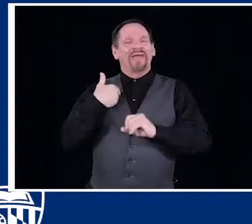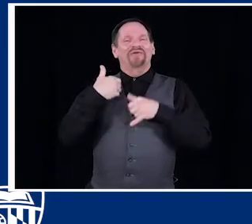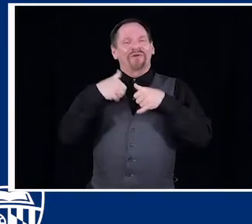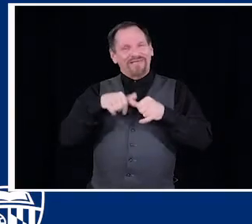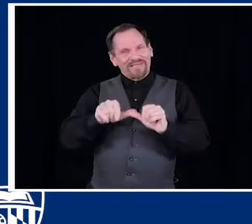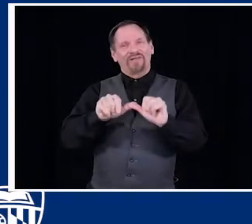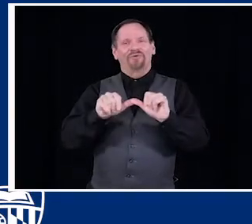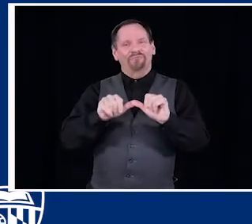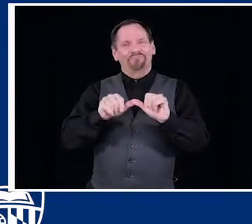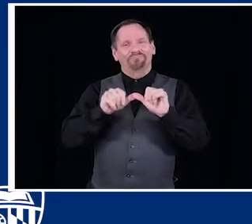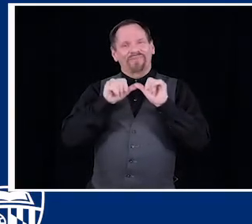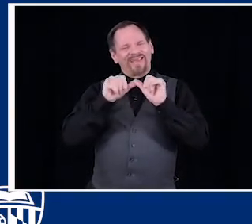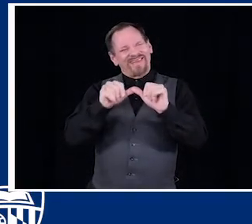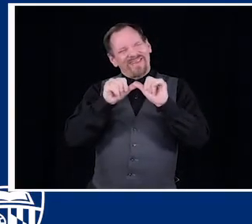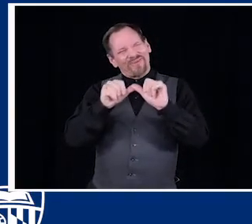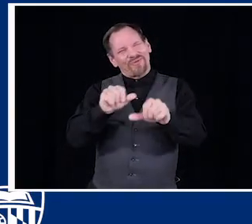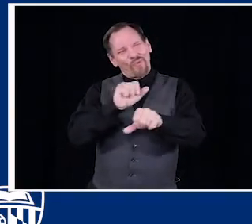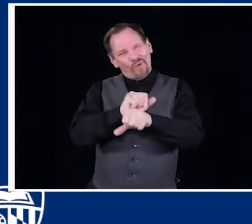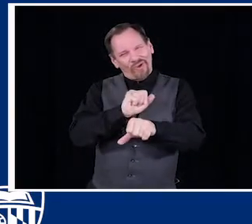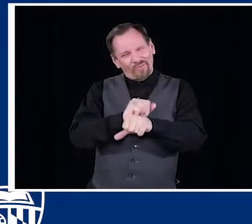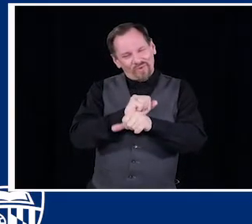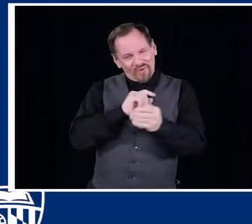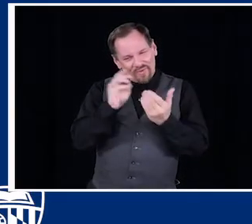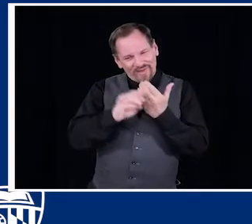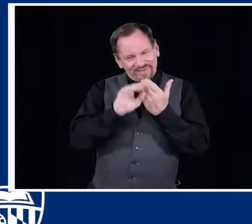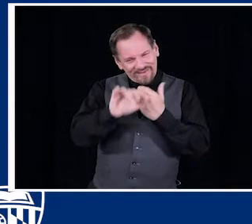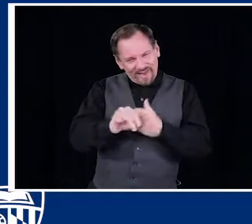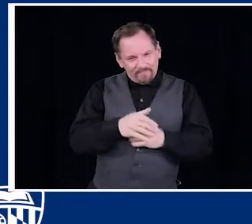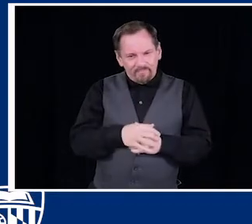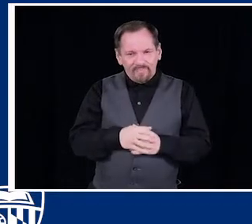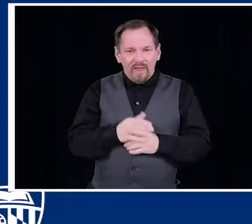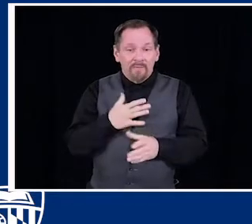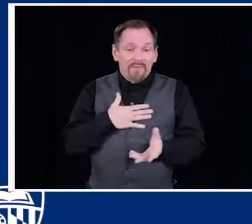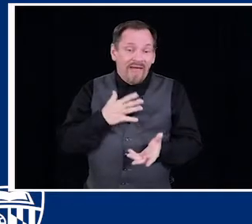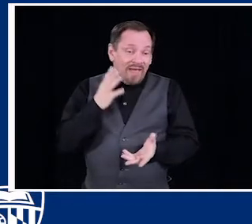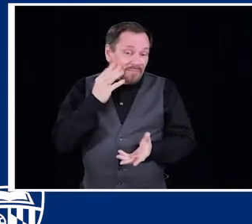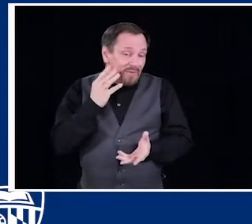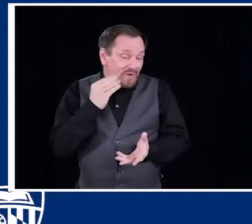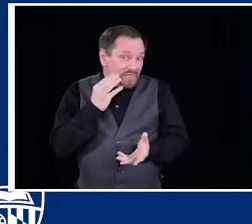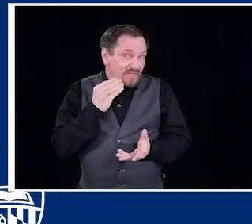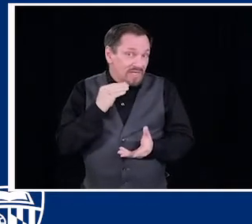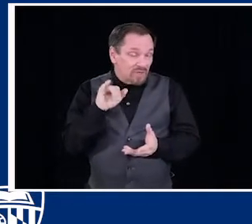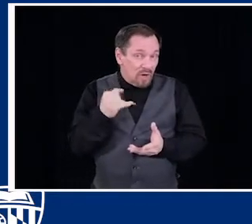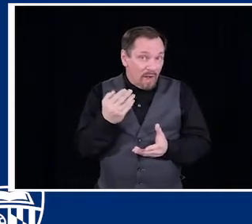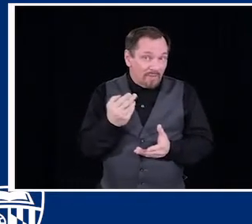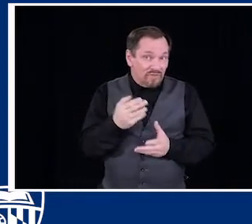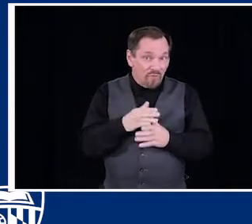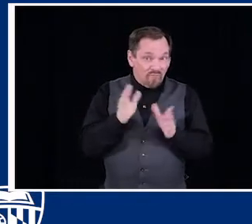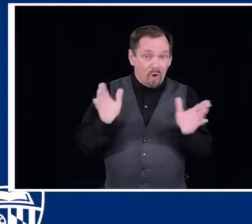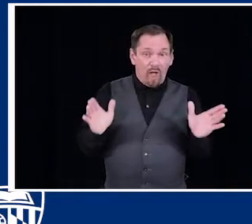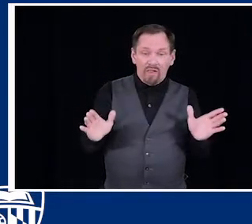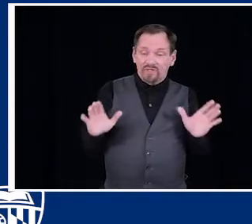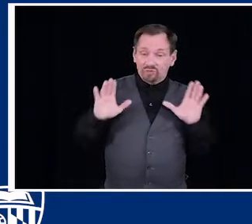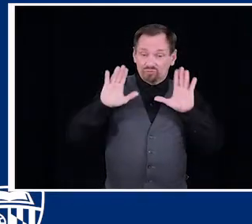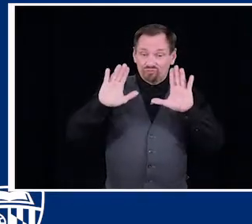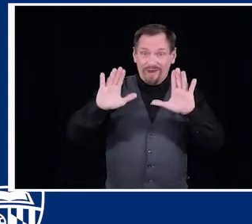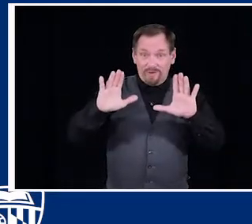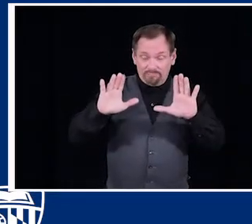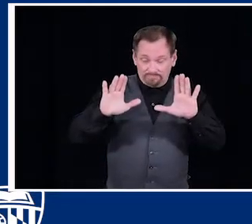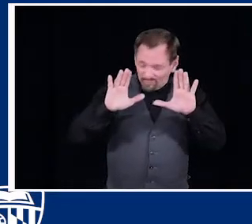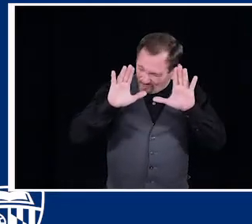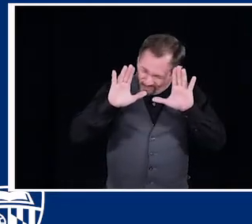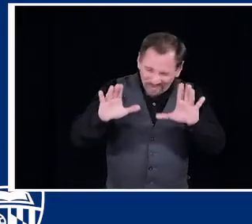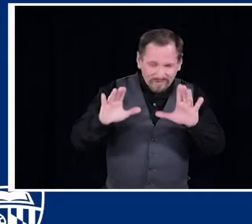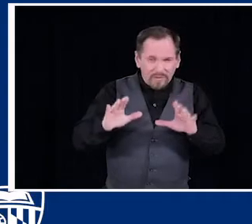you for everything. Like I said, I don't know what I would have done without you. My experience at Hopkins overall has been extremely rewarding. And